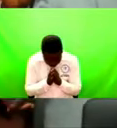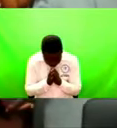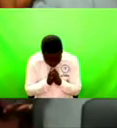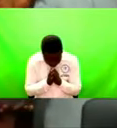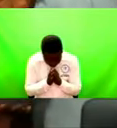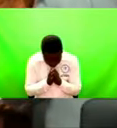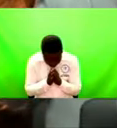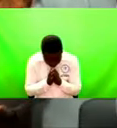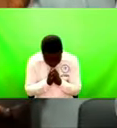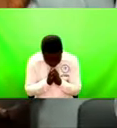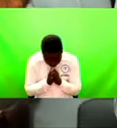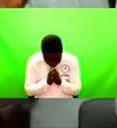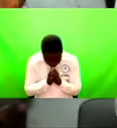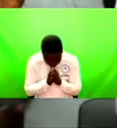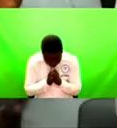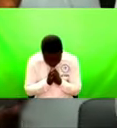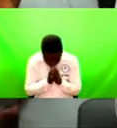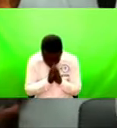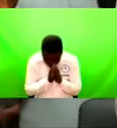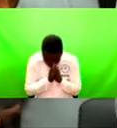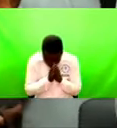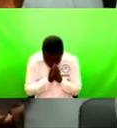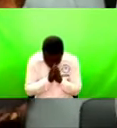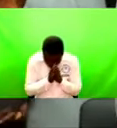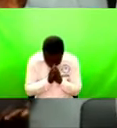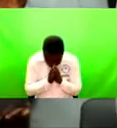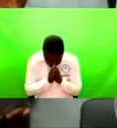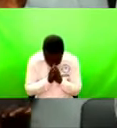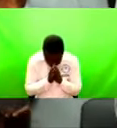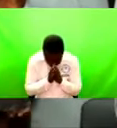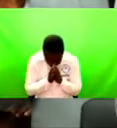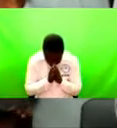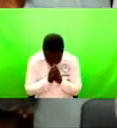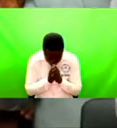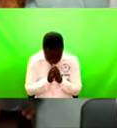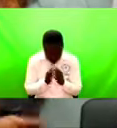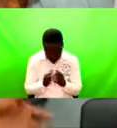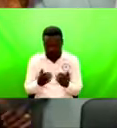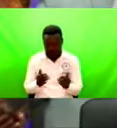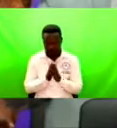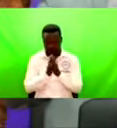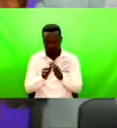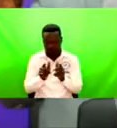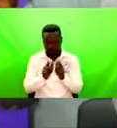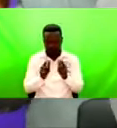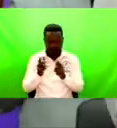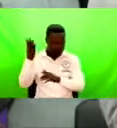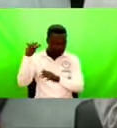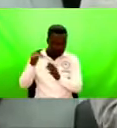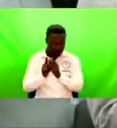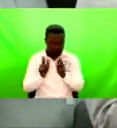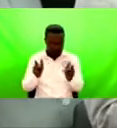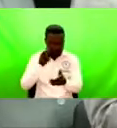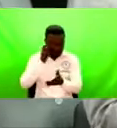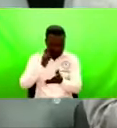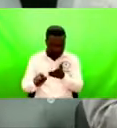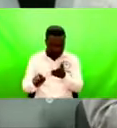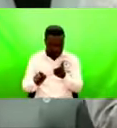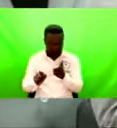We want to respectfully ask our dear trustee and former general secretary of our church, our